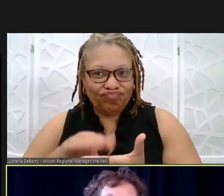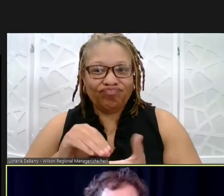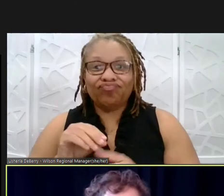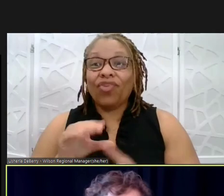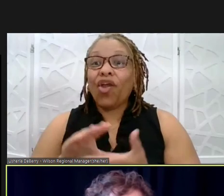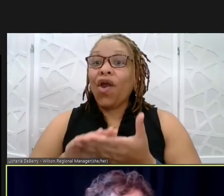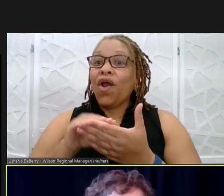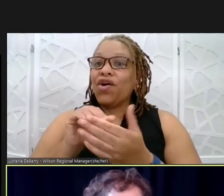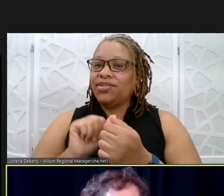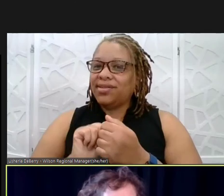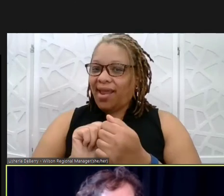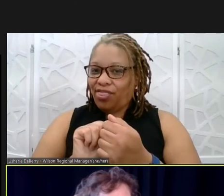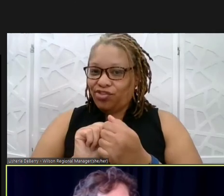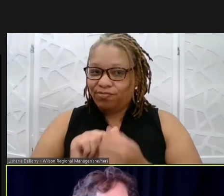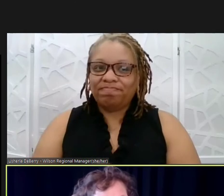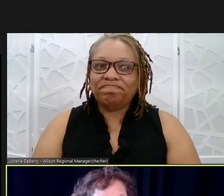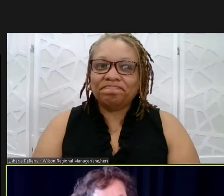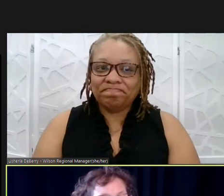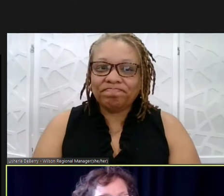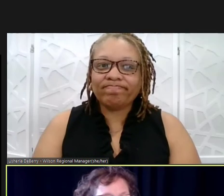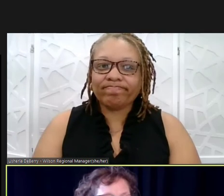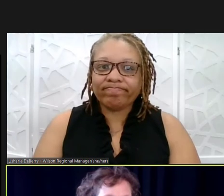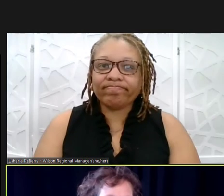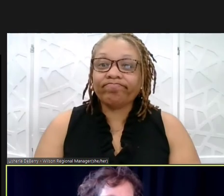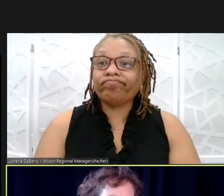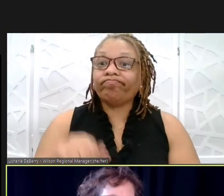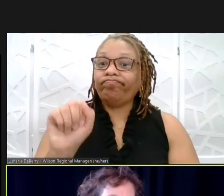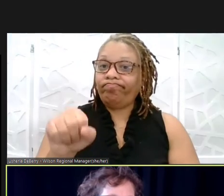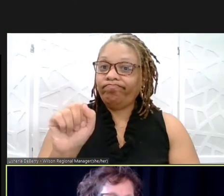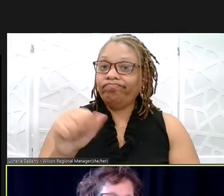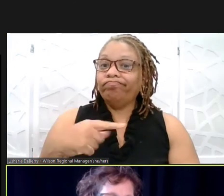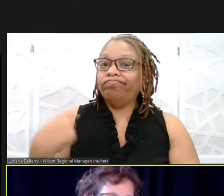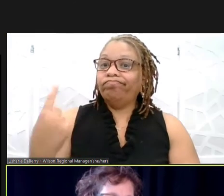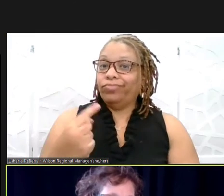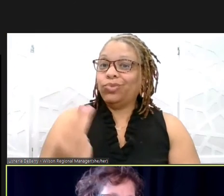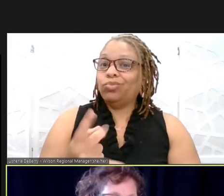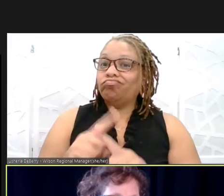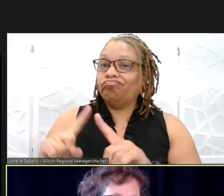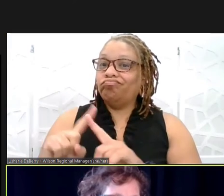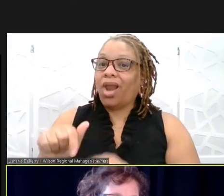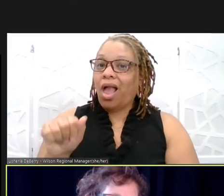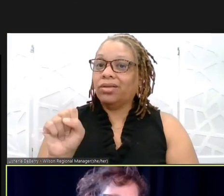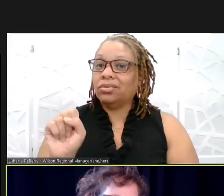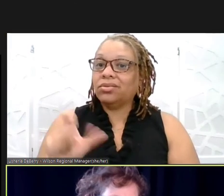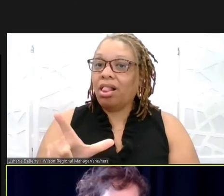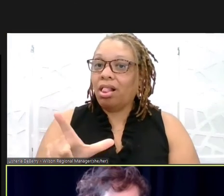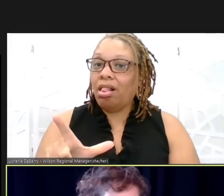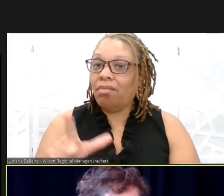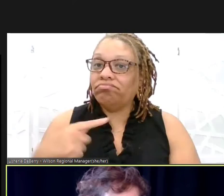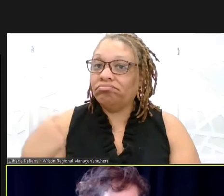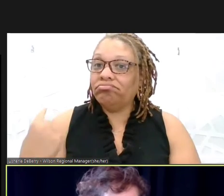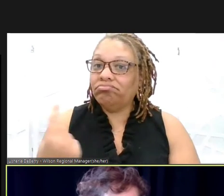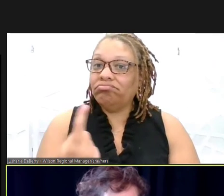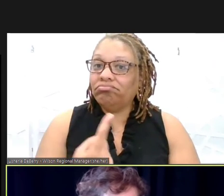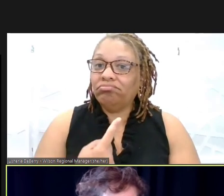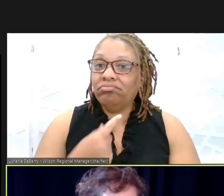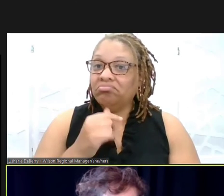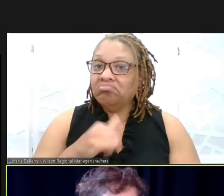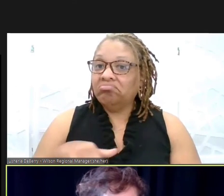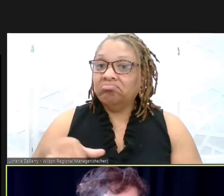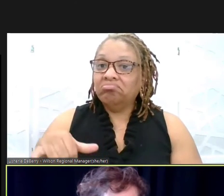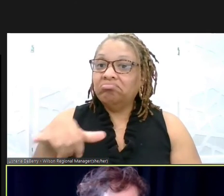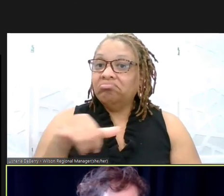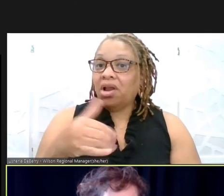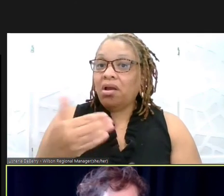so the more you interact with deaf people, the more you'll learn about ASL and how to interact with them and about the beauty of deaf culture.